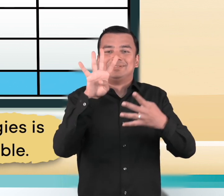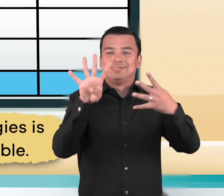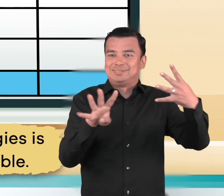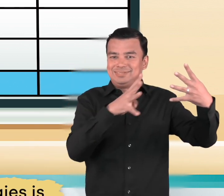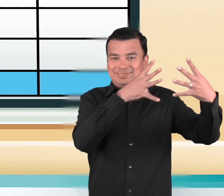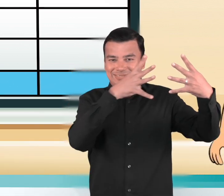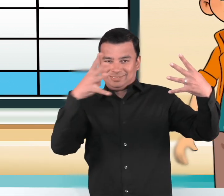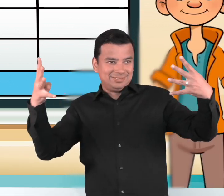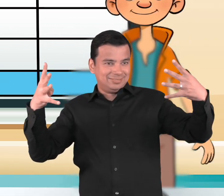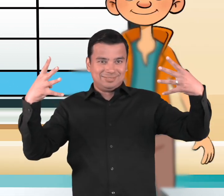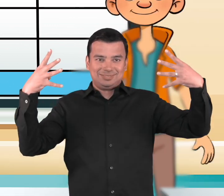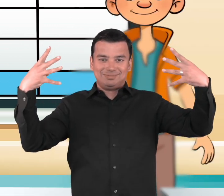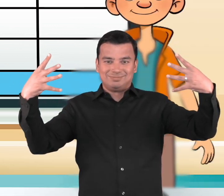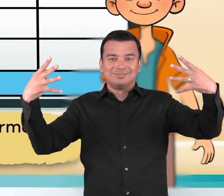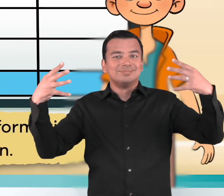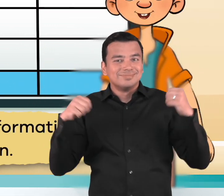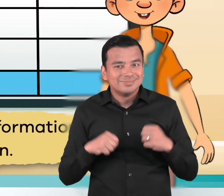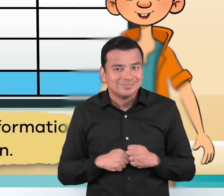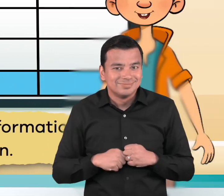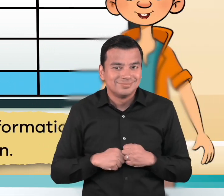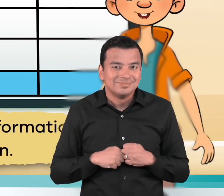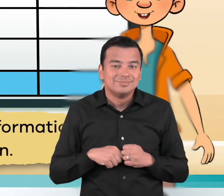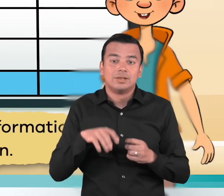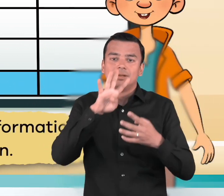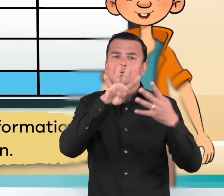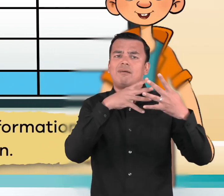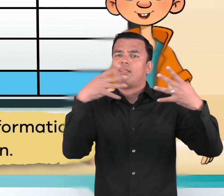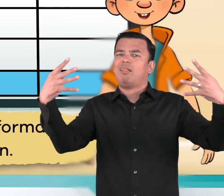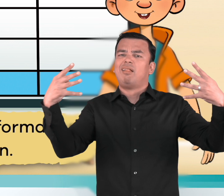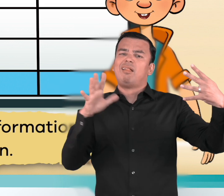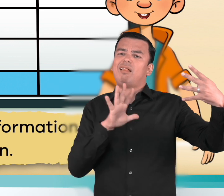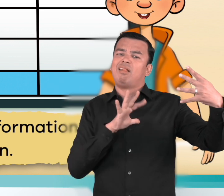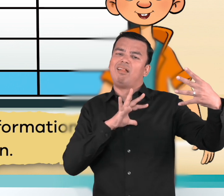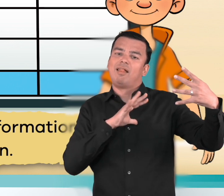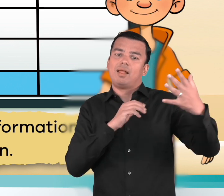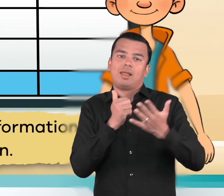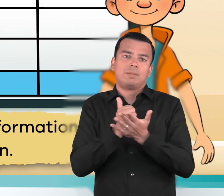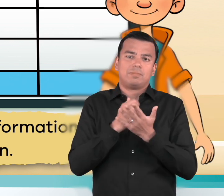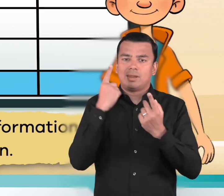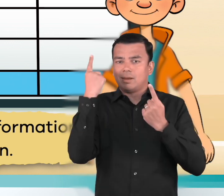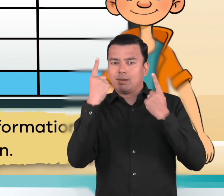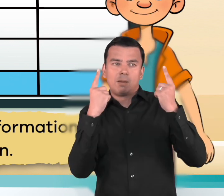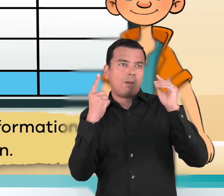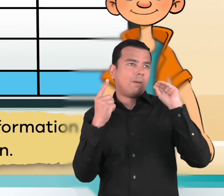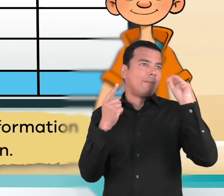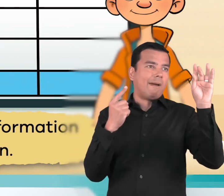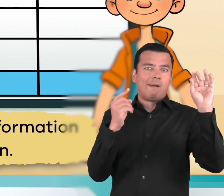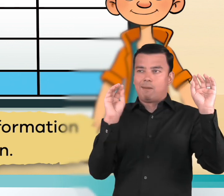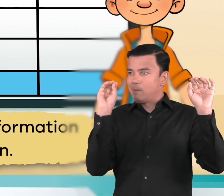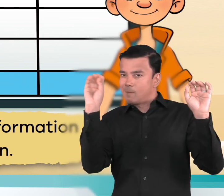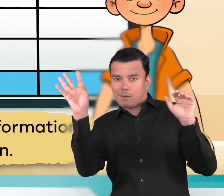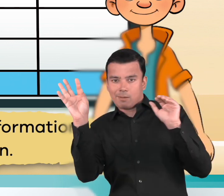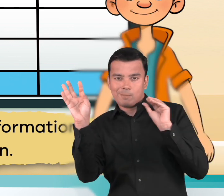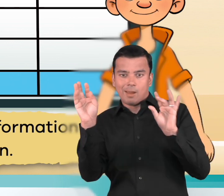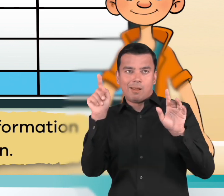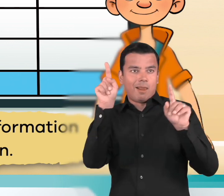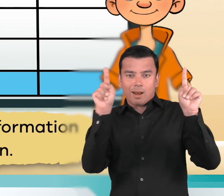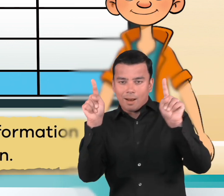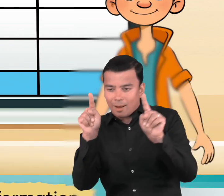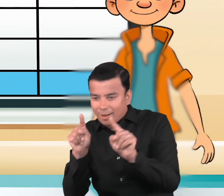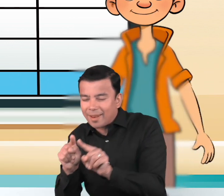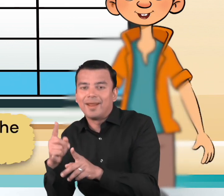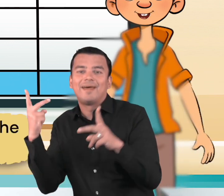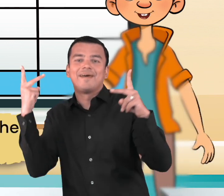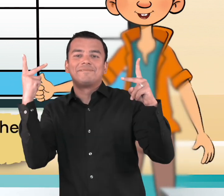making a table, like so. Tables are a simple way to organize information and help us narrow things